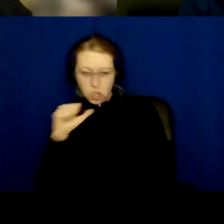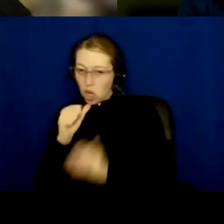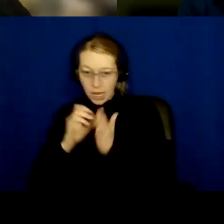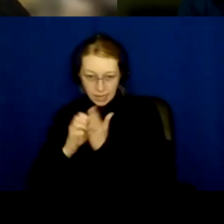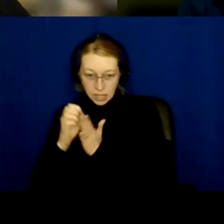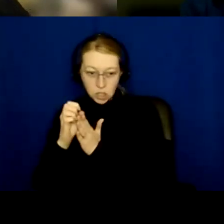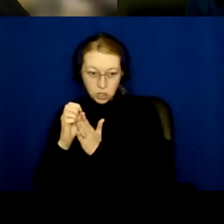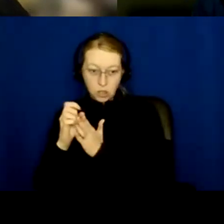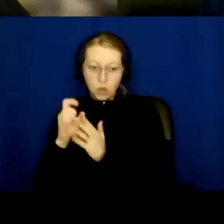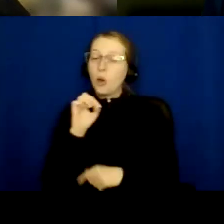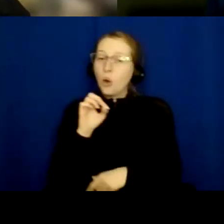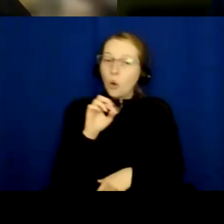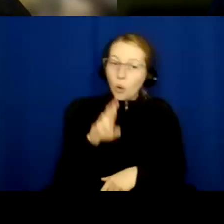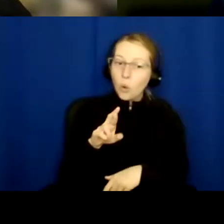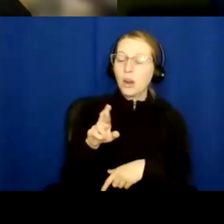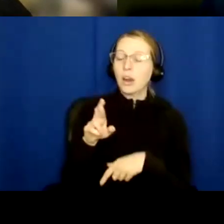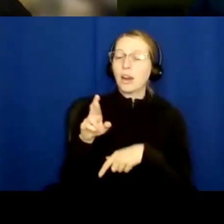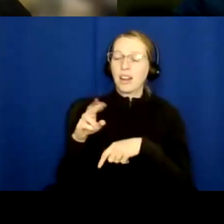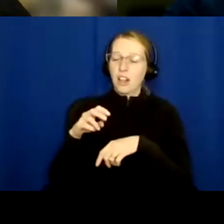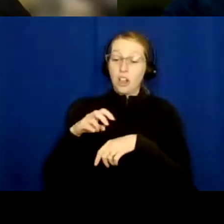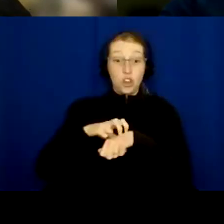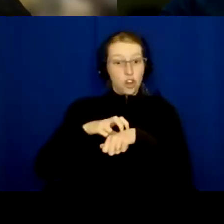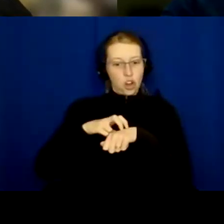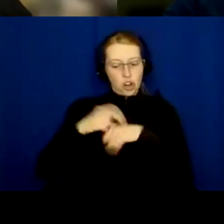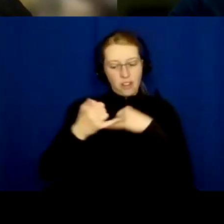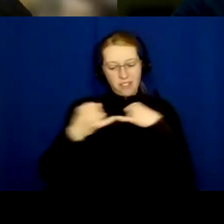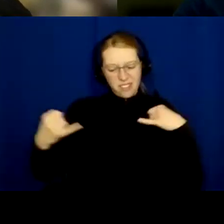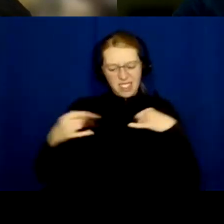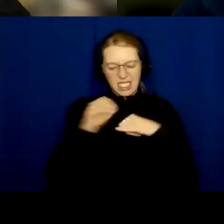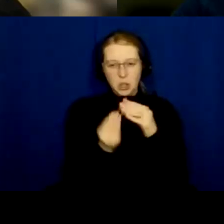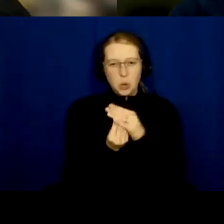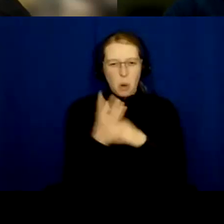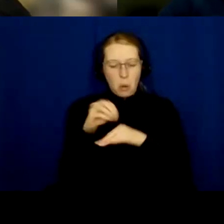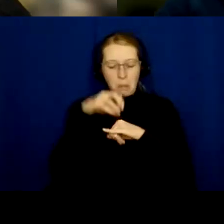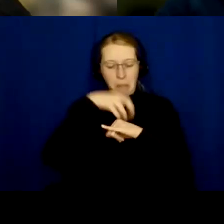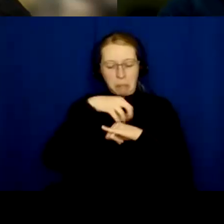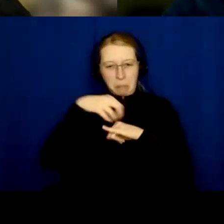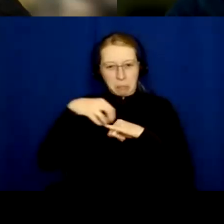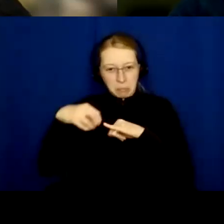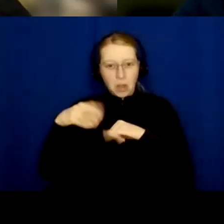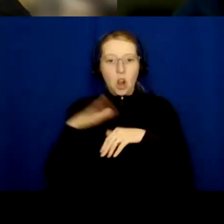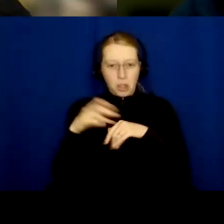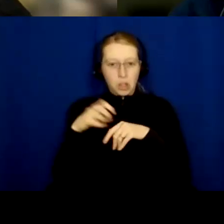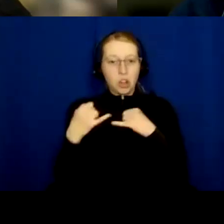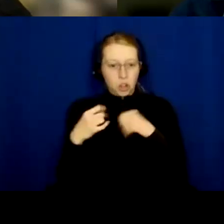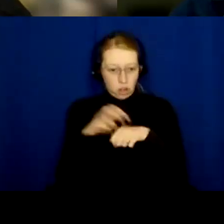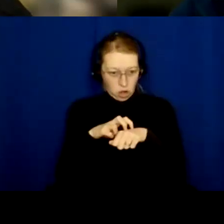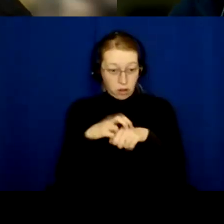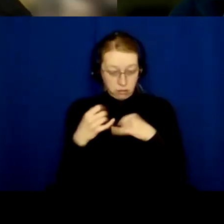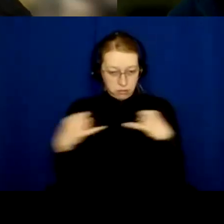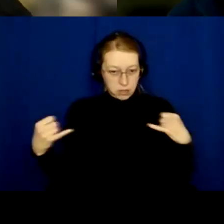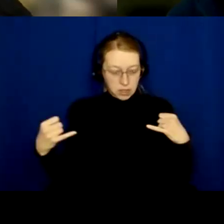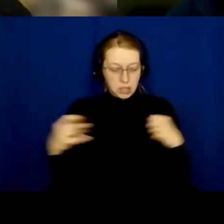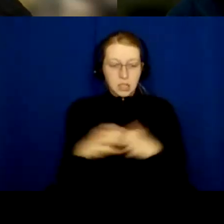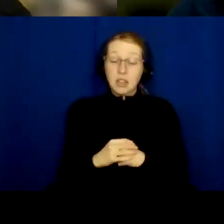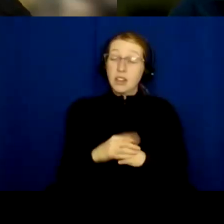the auditory nerve. And so it would really depend on the condition of